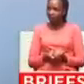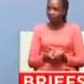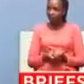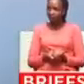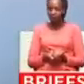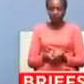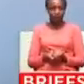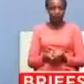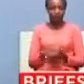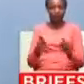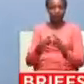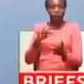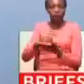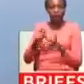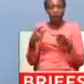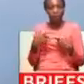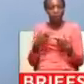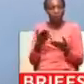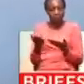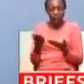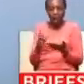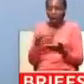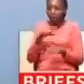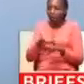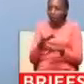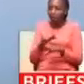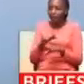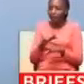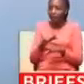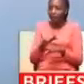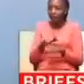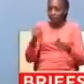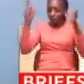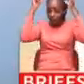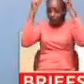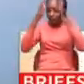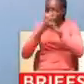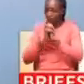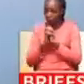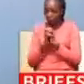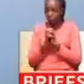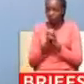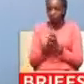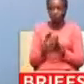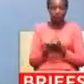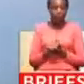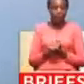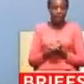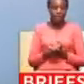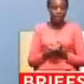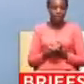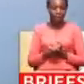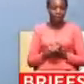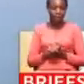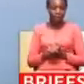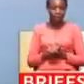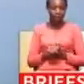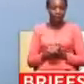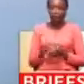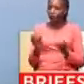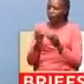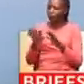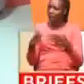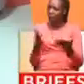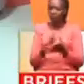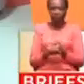together and helping people who are victims of either being devil worshippers or being one of the ones being hunted down. Bamboo.